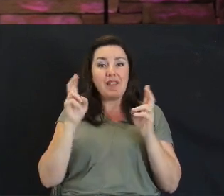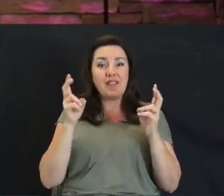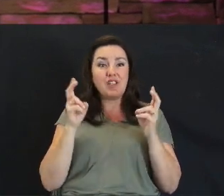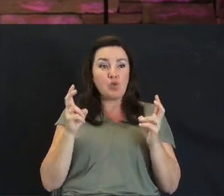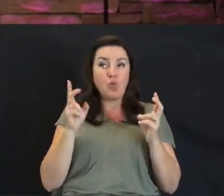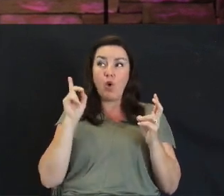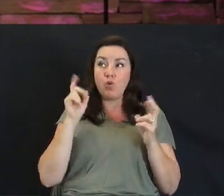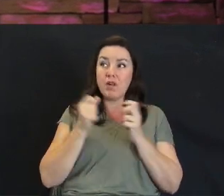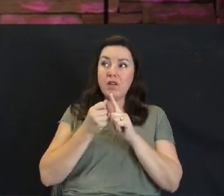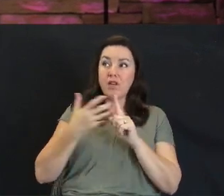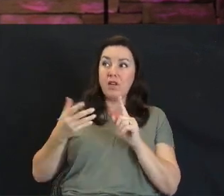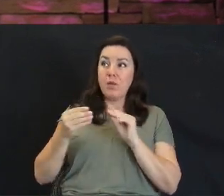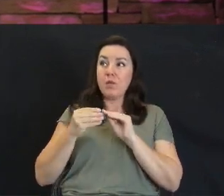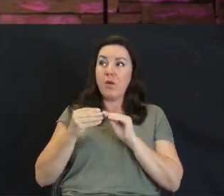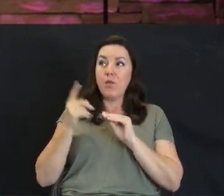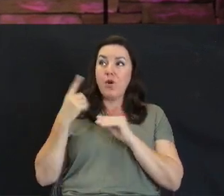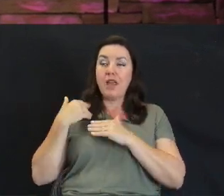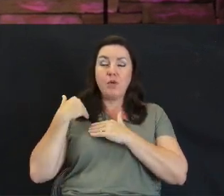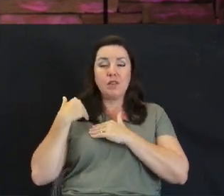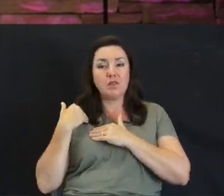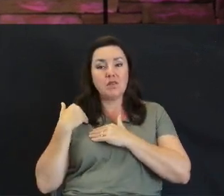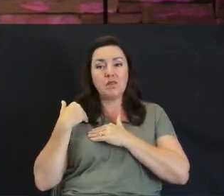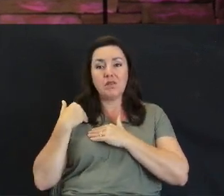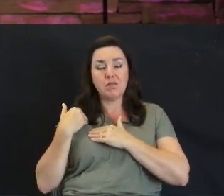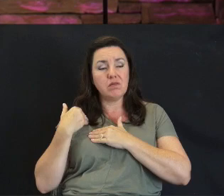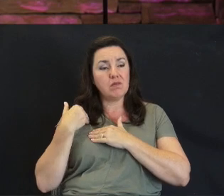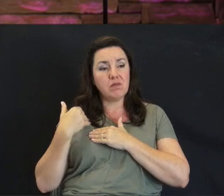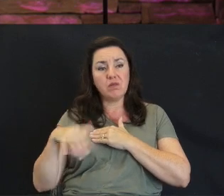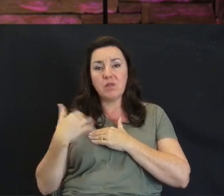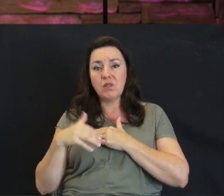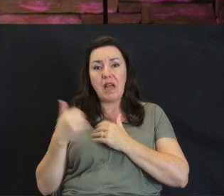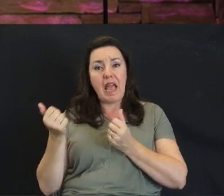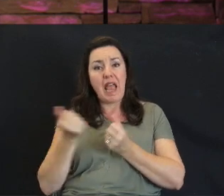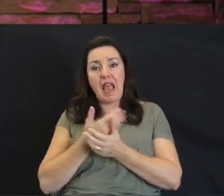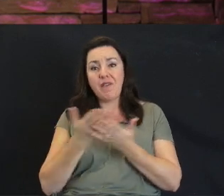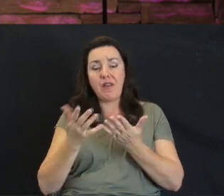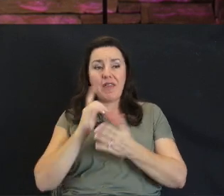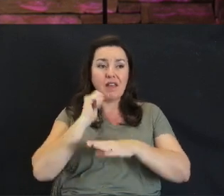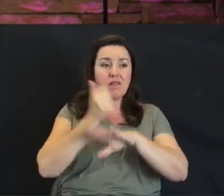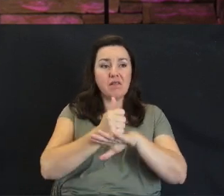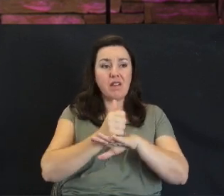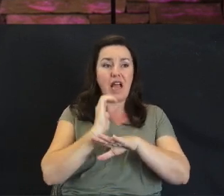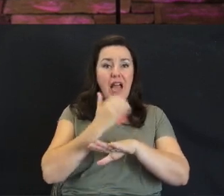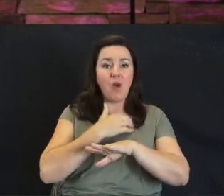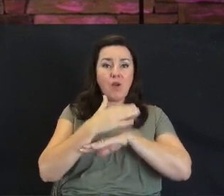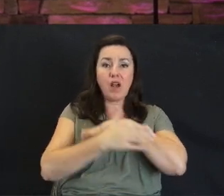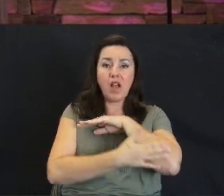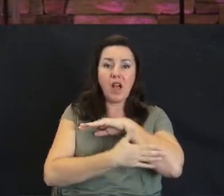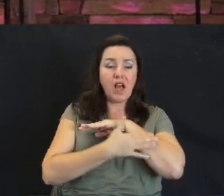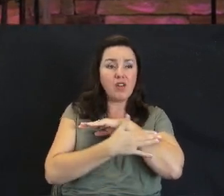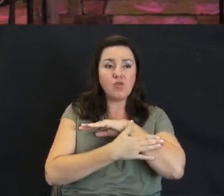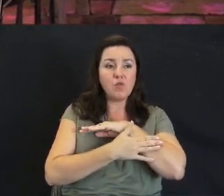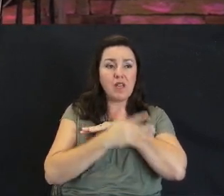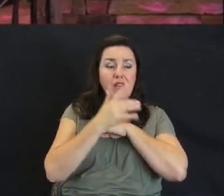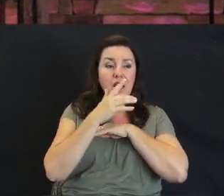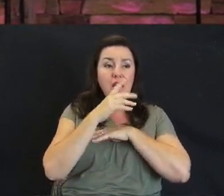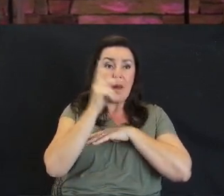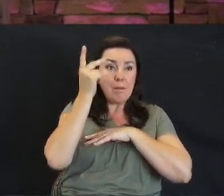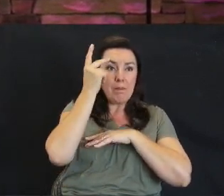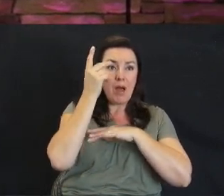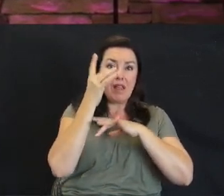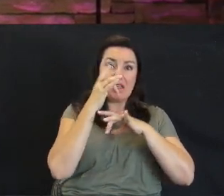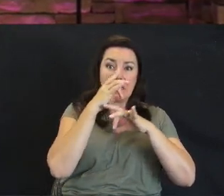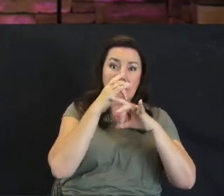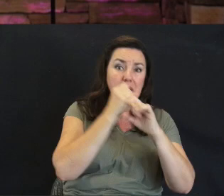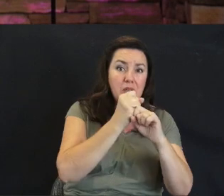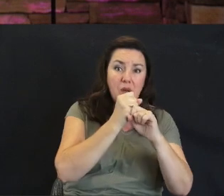fuller context And he was so burdened By everything that was upon him In founding this country There was such a pull To be in politics And help everything That was